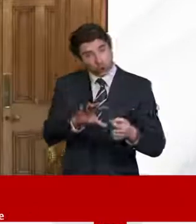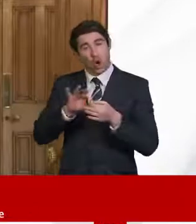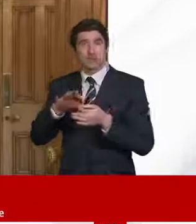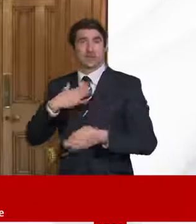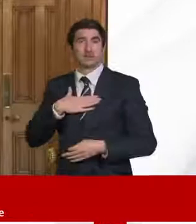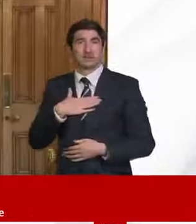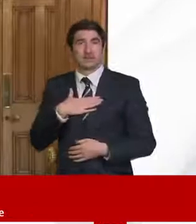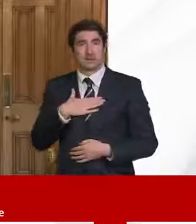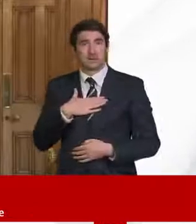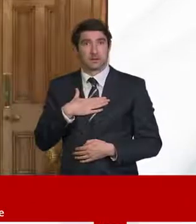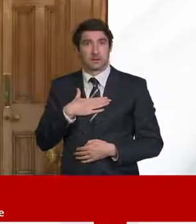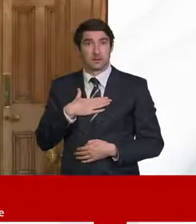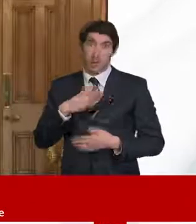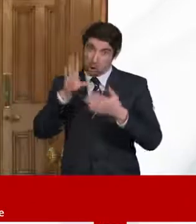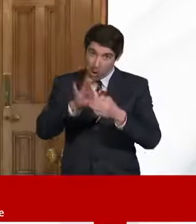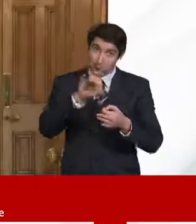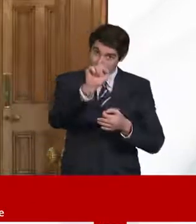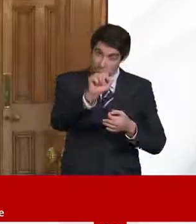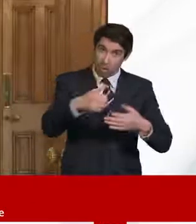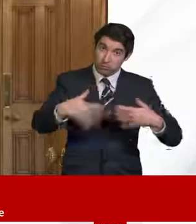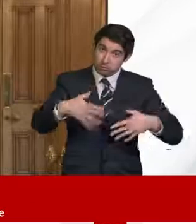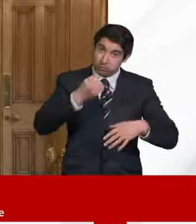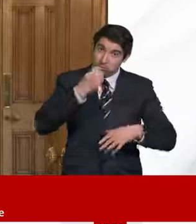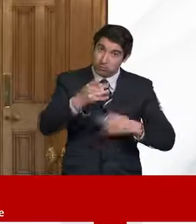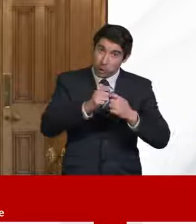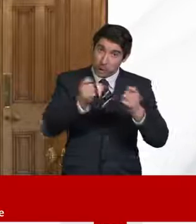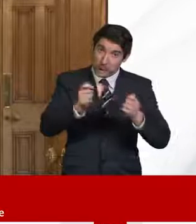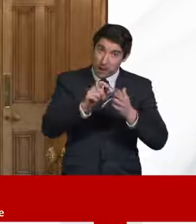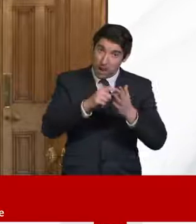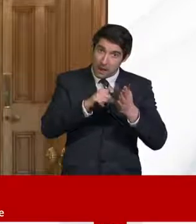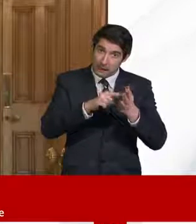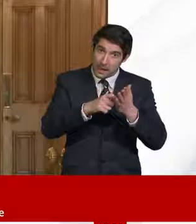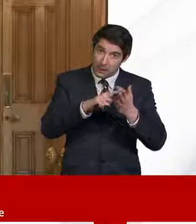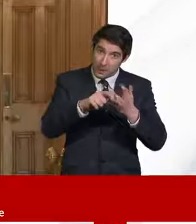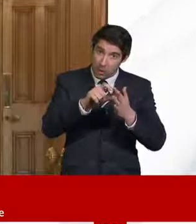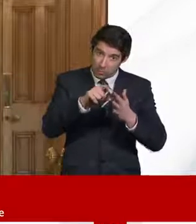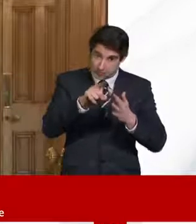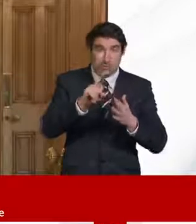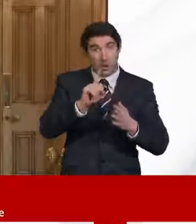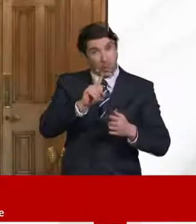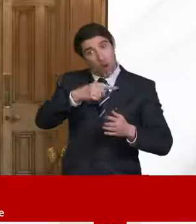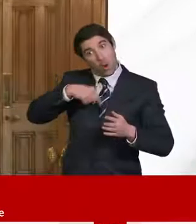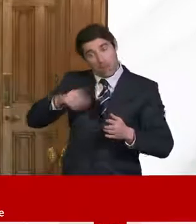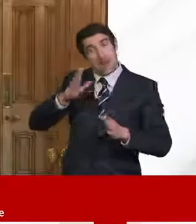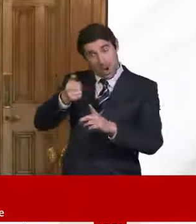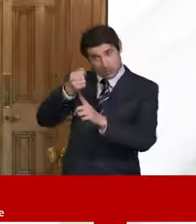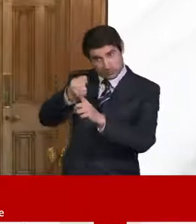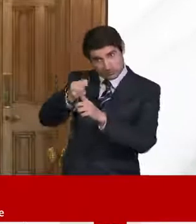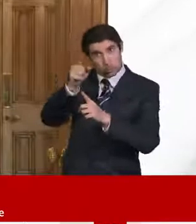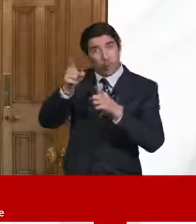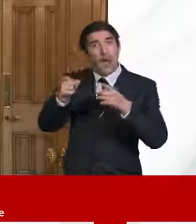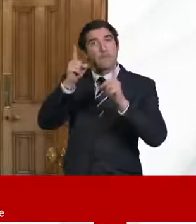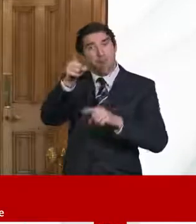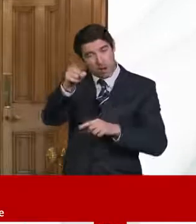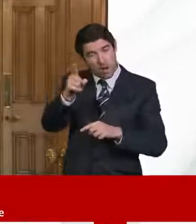indeed with your excellent newspaper so we can point out to their employers the vital importance of making sure that people are kept safe at